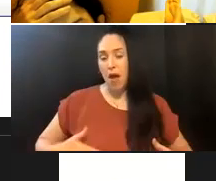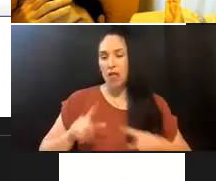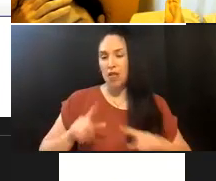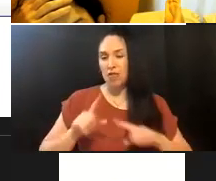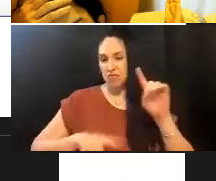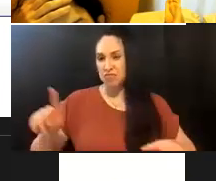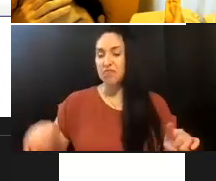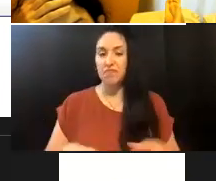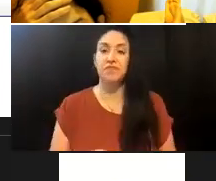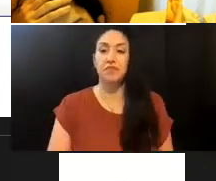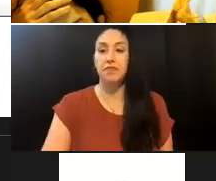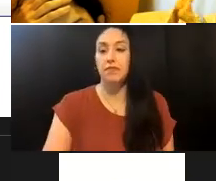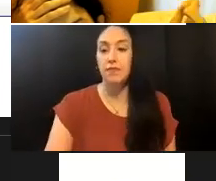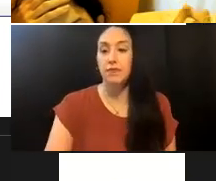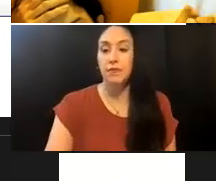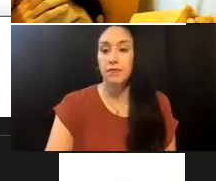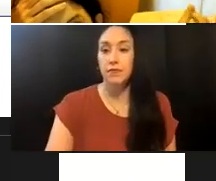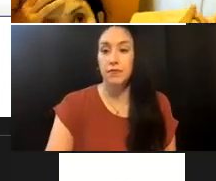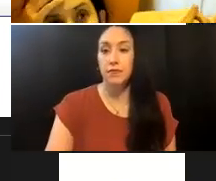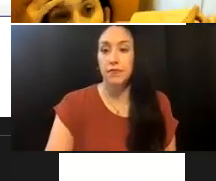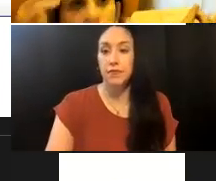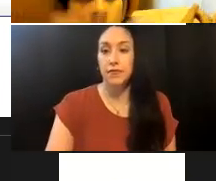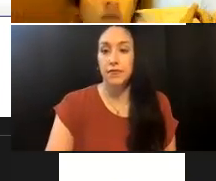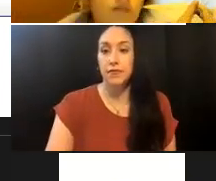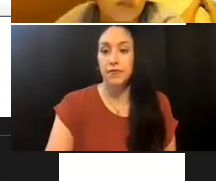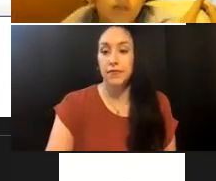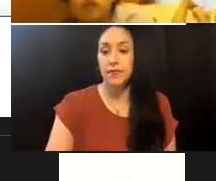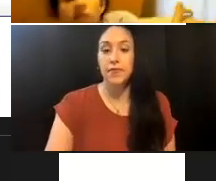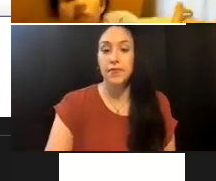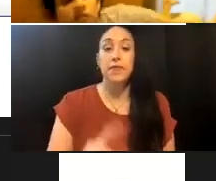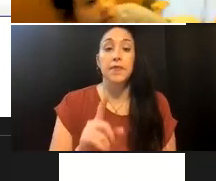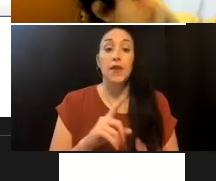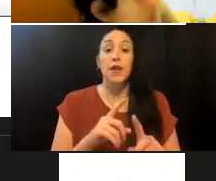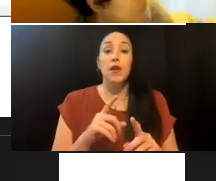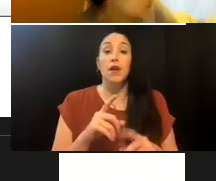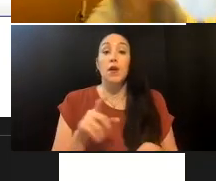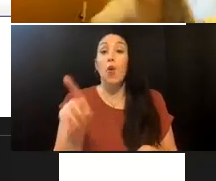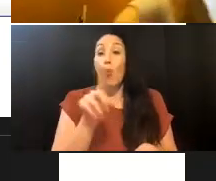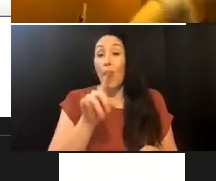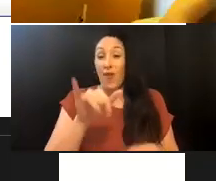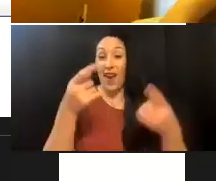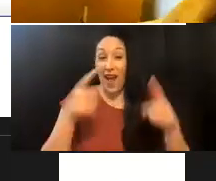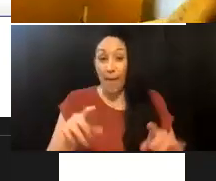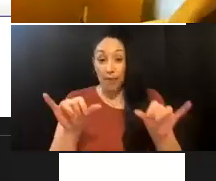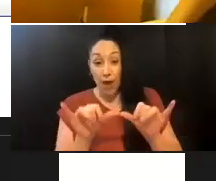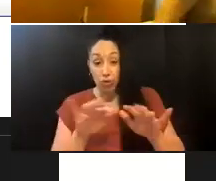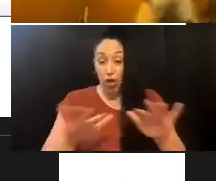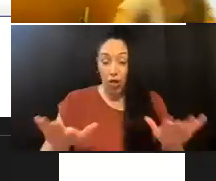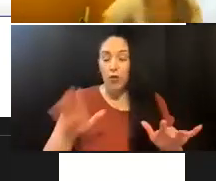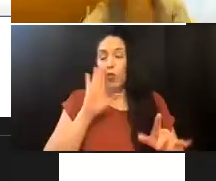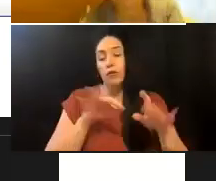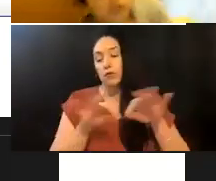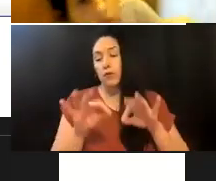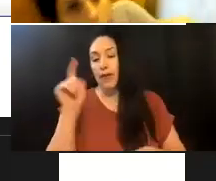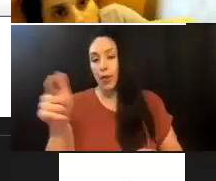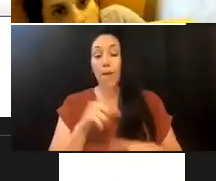a little bit later about where all that is done. But at the what you need to know for purposes of the presentation right now is